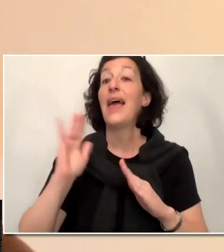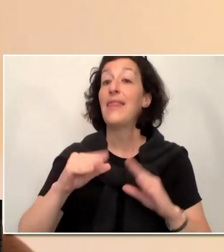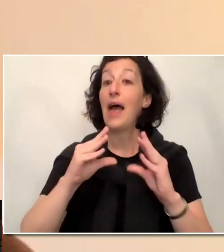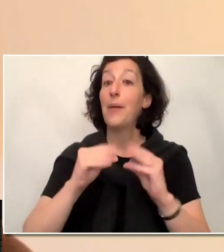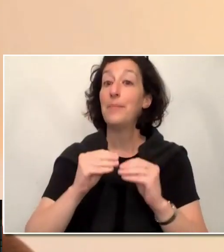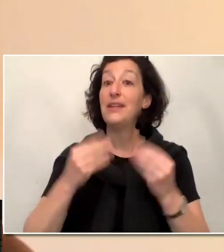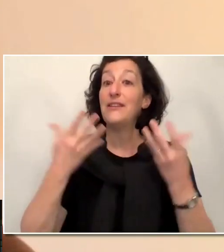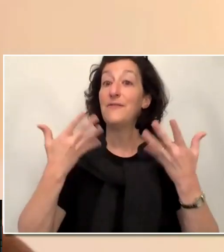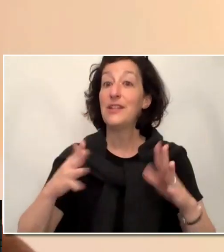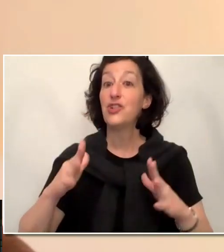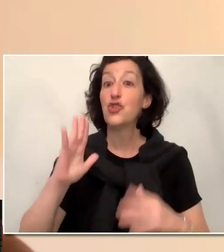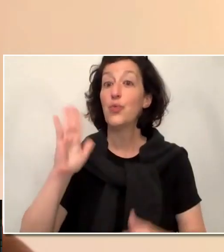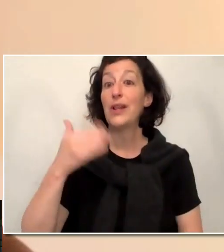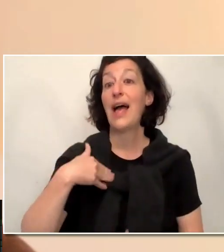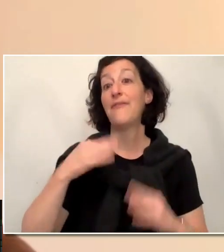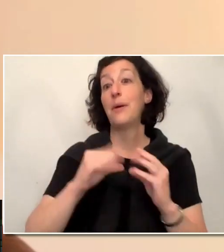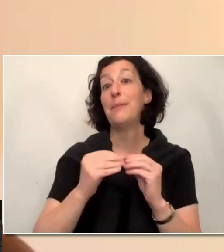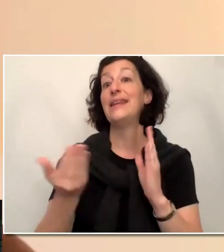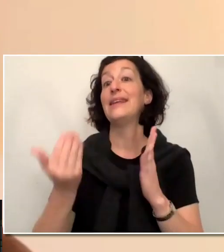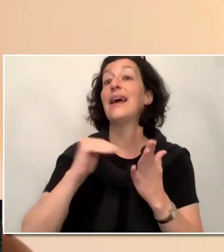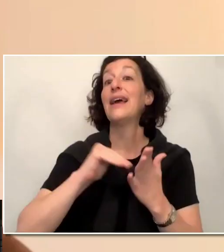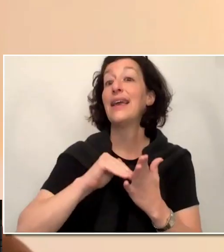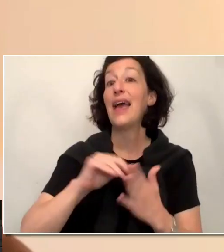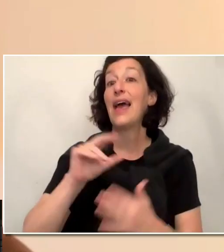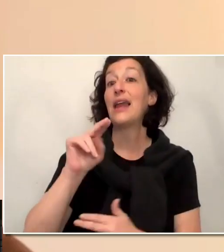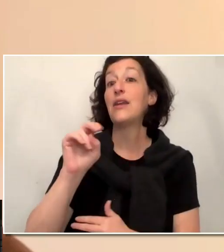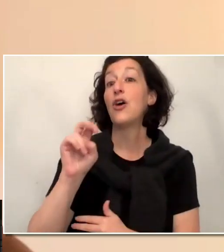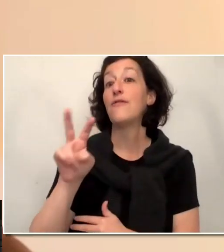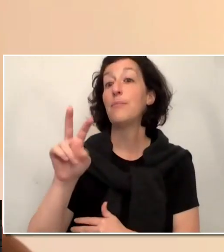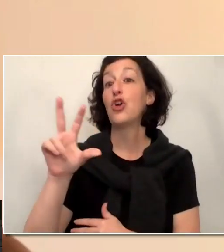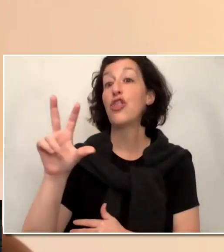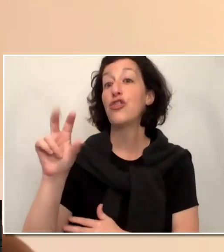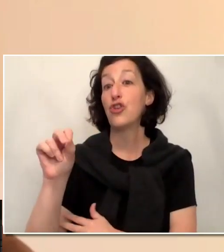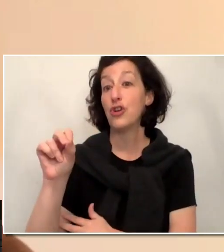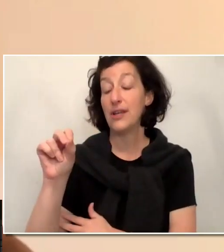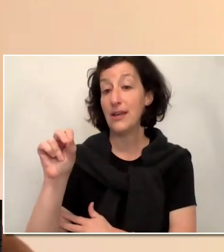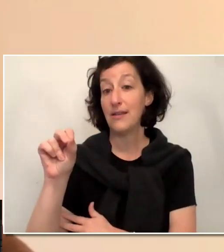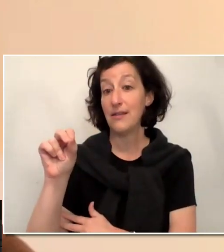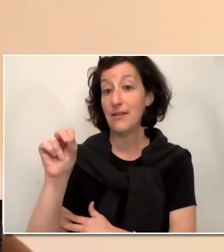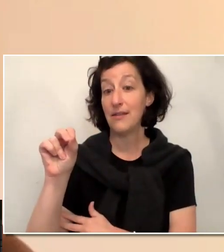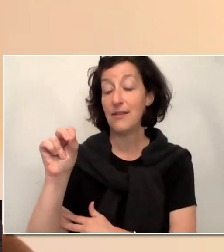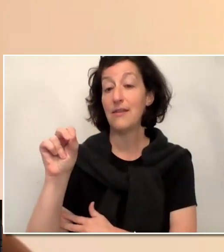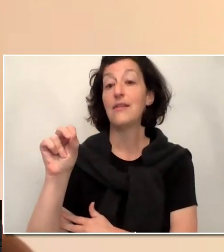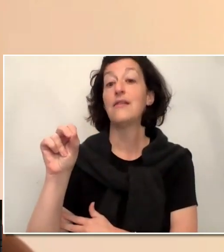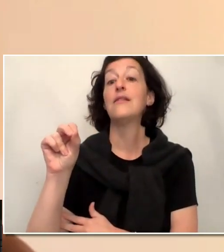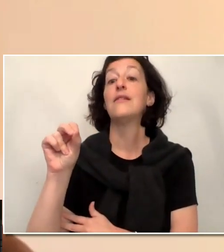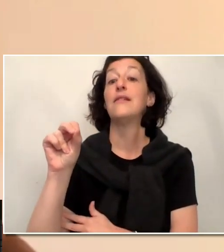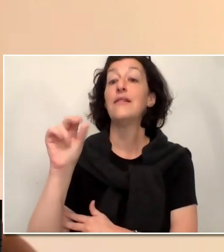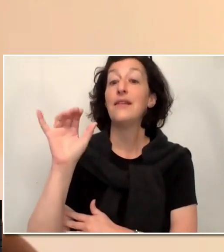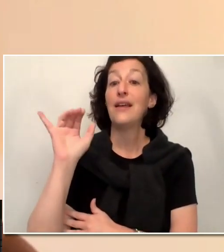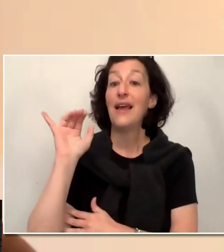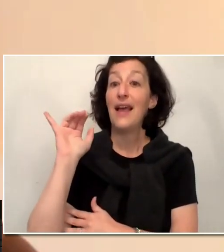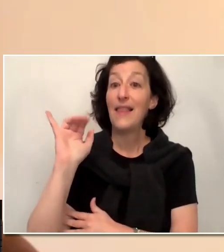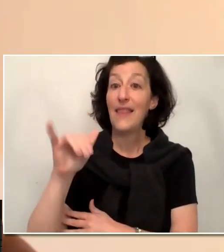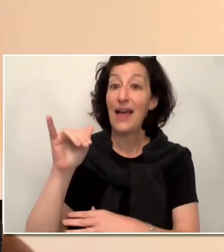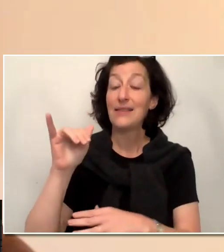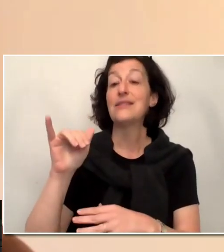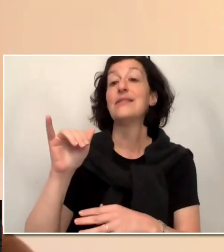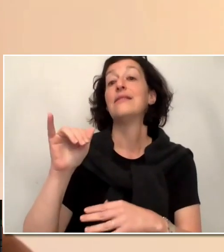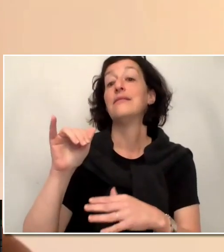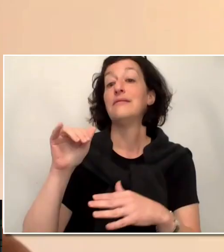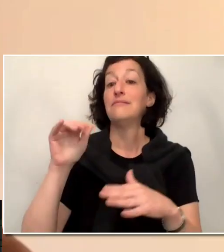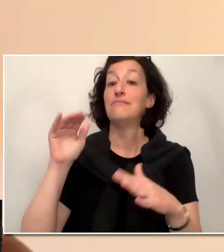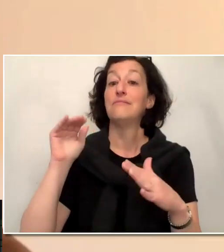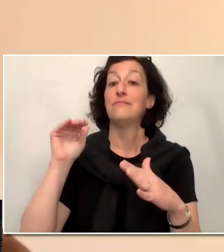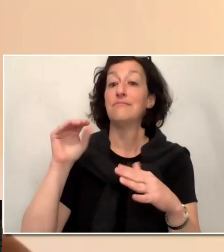a November 30th event, which will be actually on our side of the world on November 29th. It is